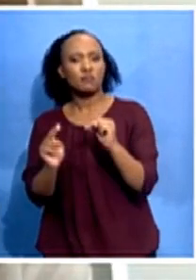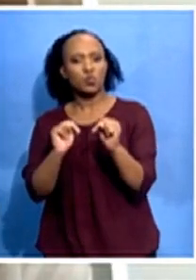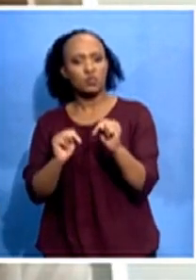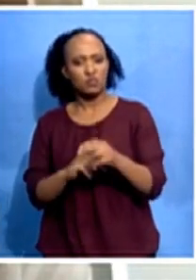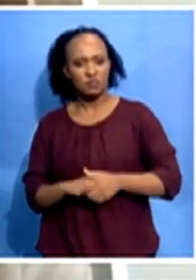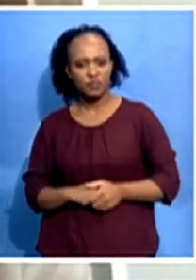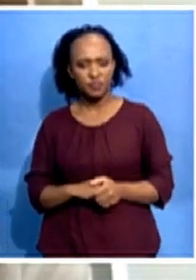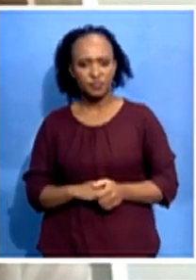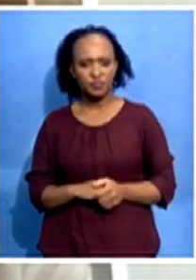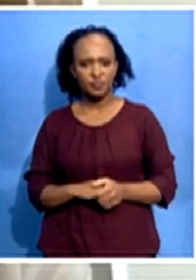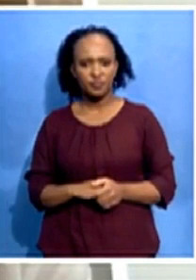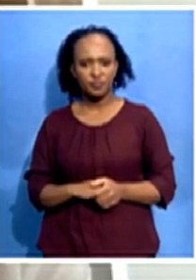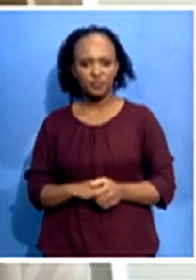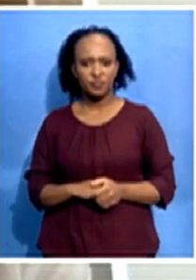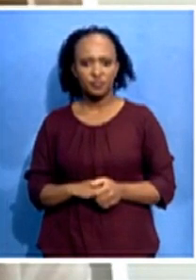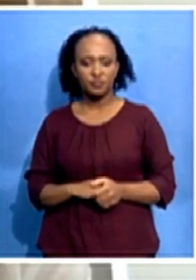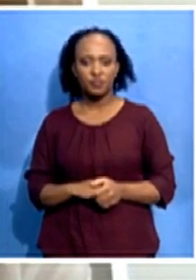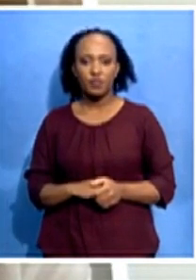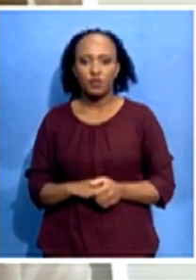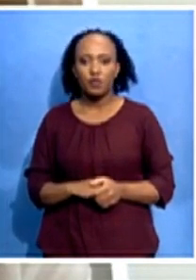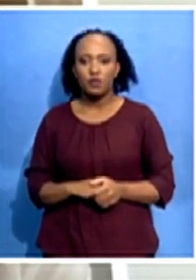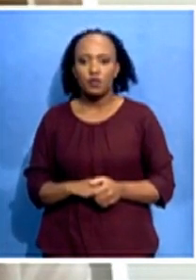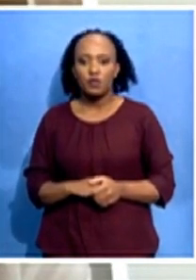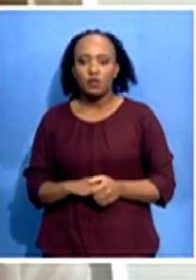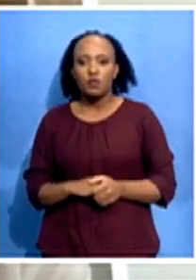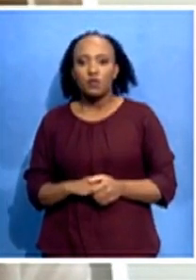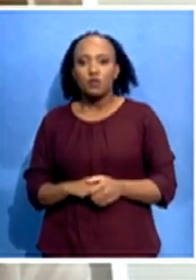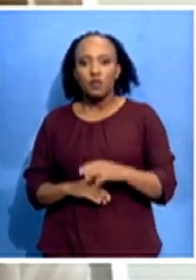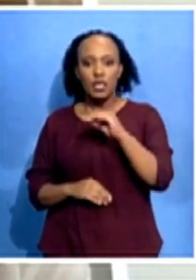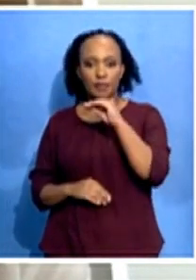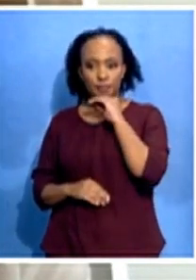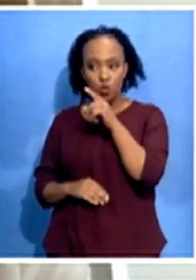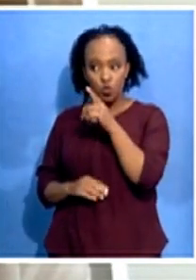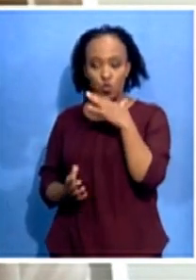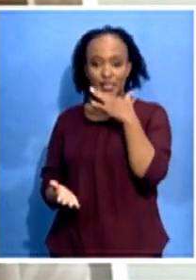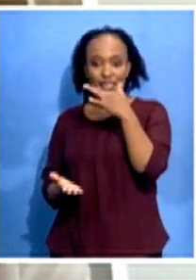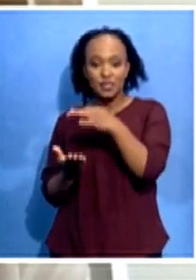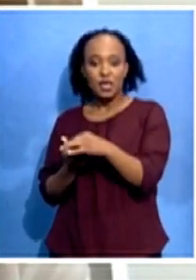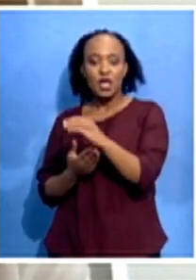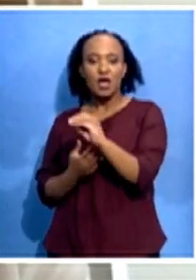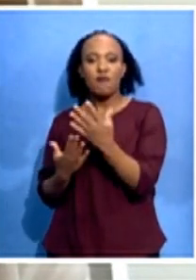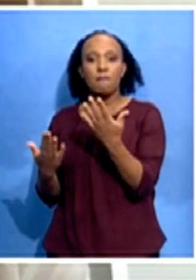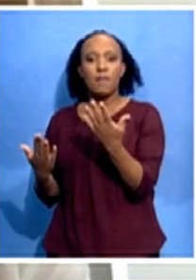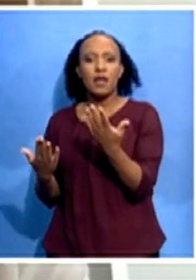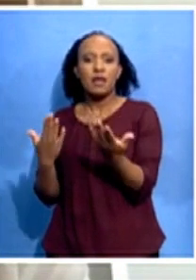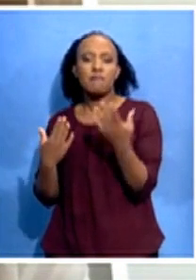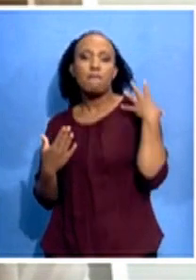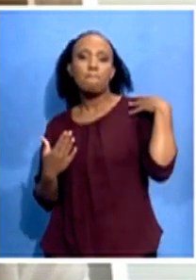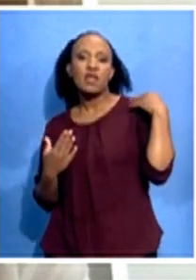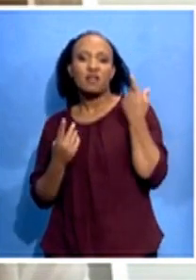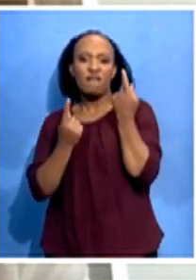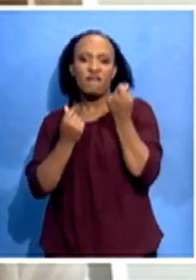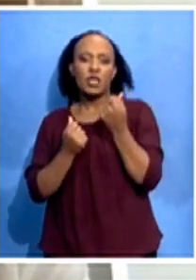Do you have suggestions? Are there other ways that Minister Mboweni can deal with the government debt? You heard him